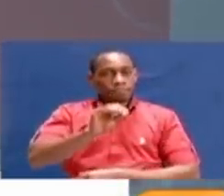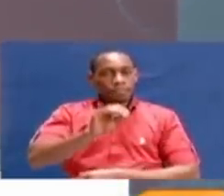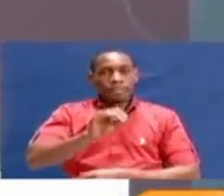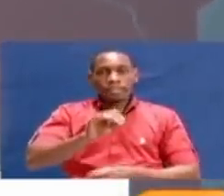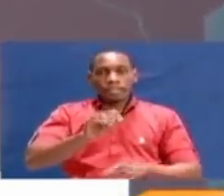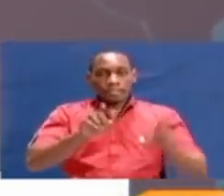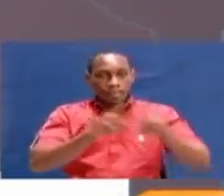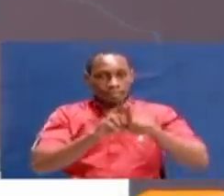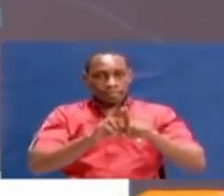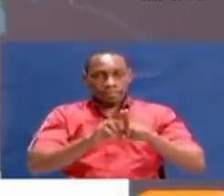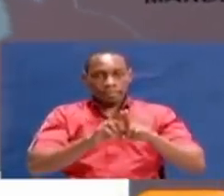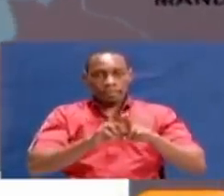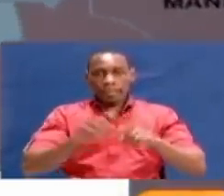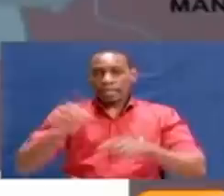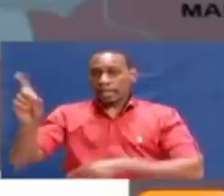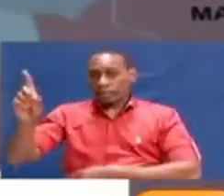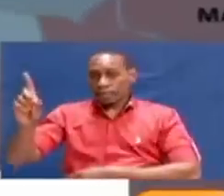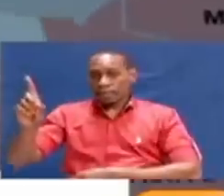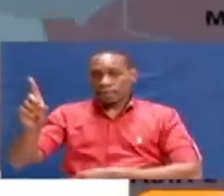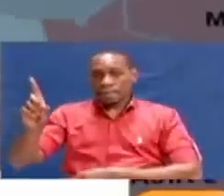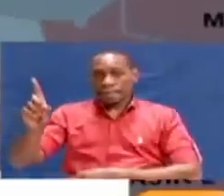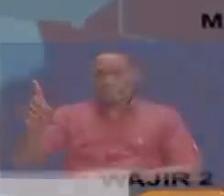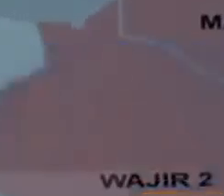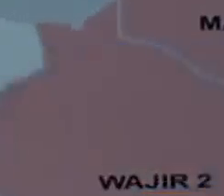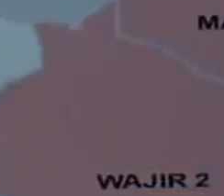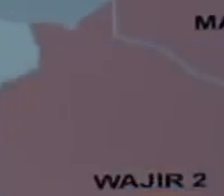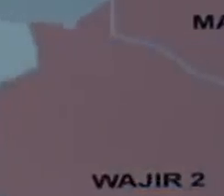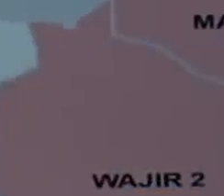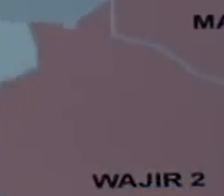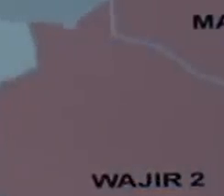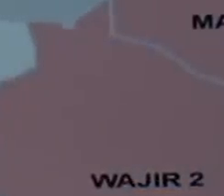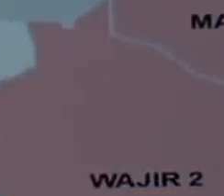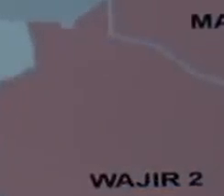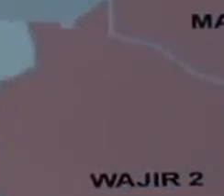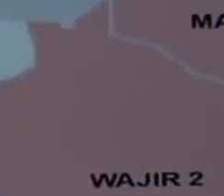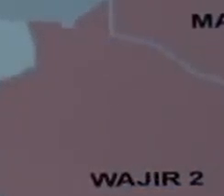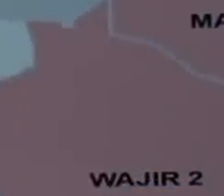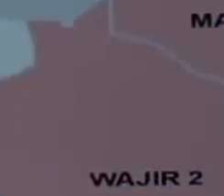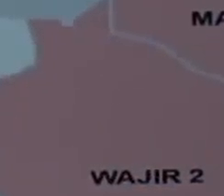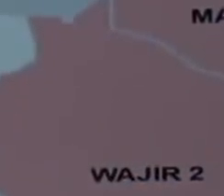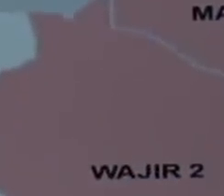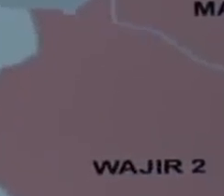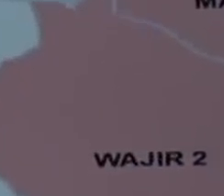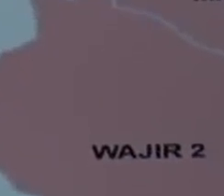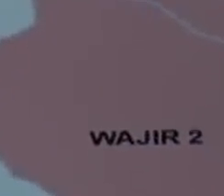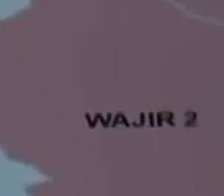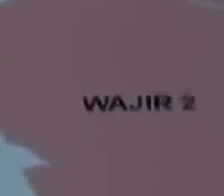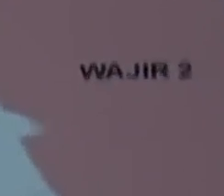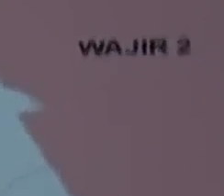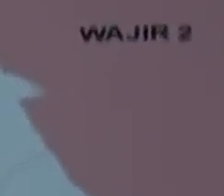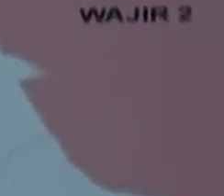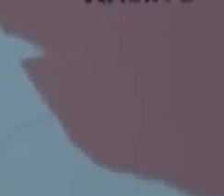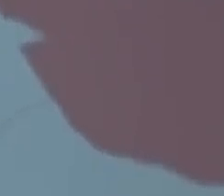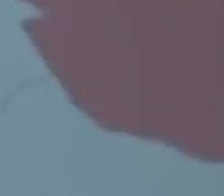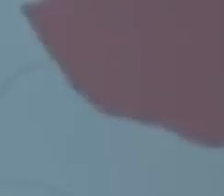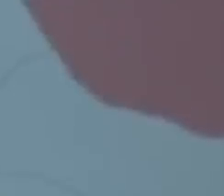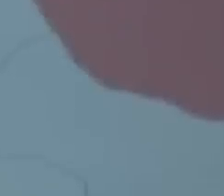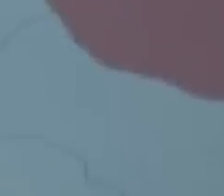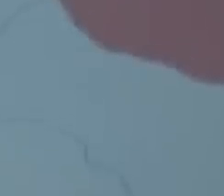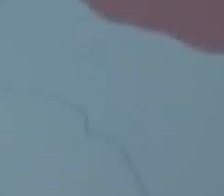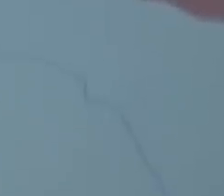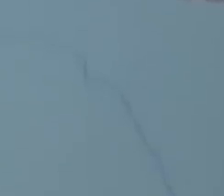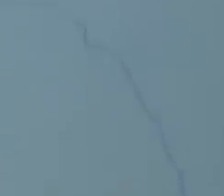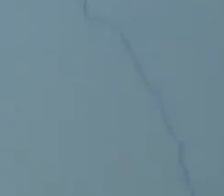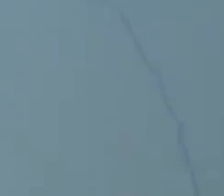are essentially Nairobi, out here, and Mombasa. And when you look at the coastal region, you can see